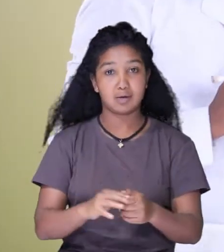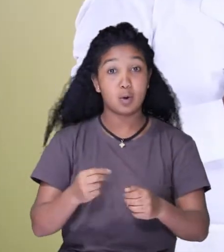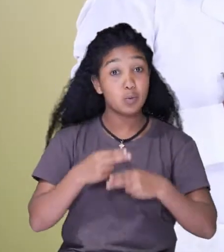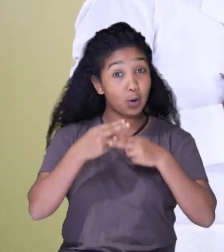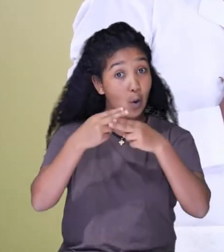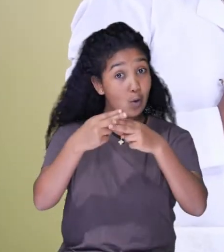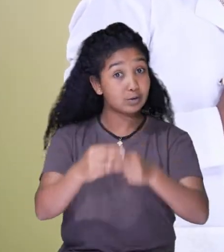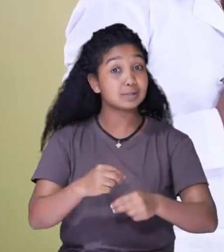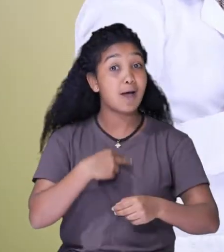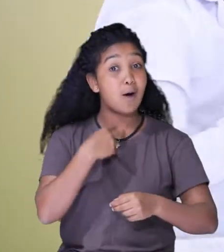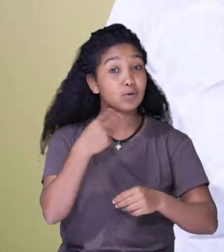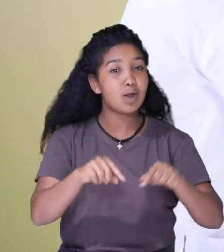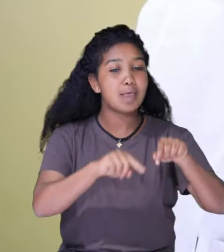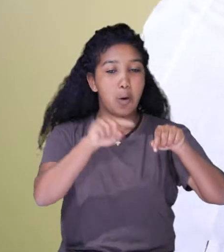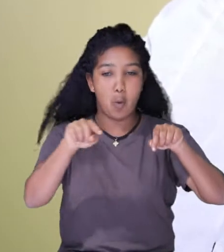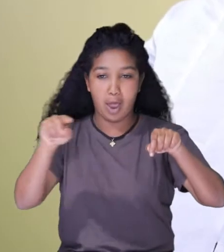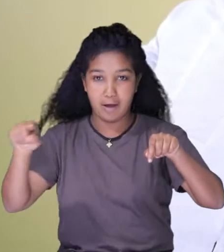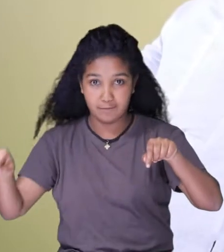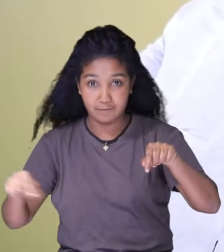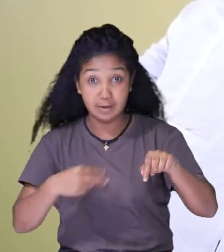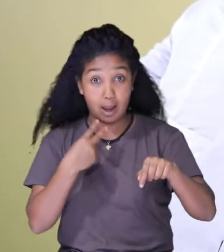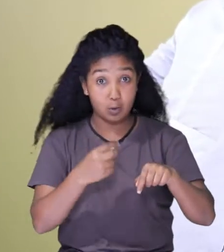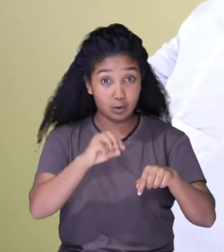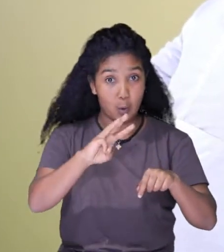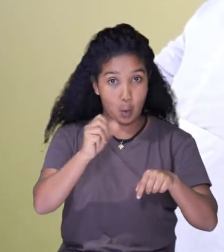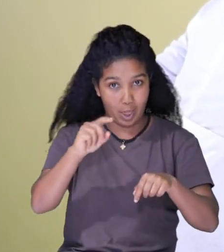call it sound wave. That is sound